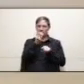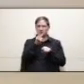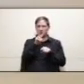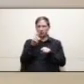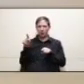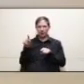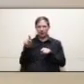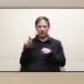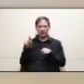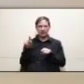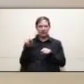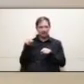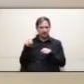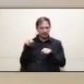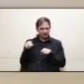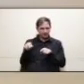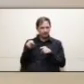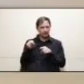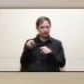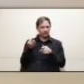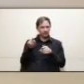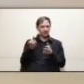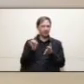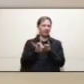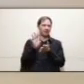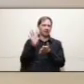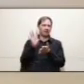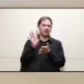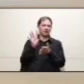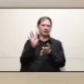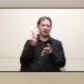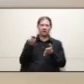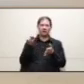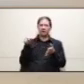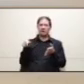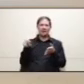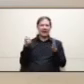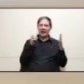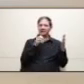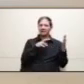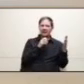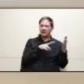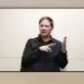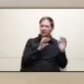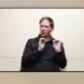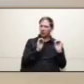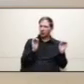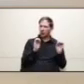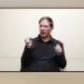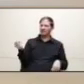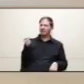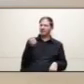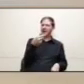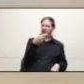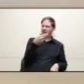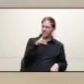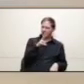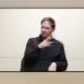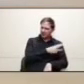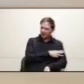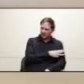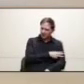before elections. 2022 bought it without advertising a post of acting HR manager. A month